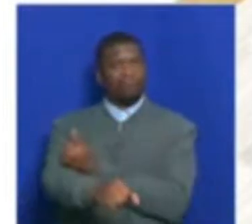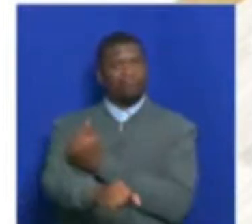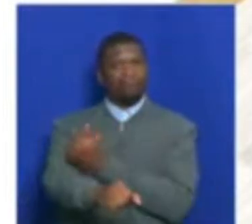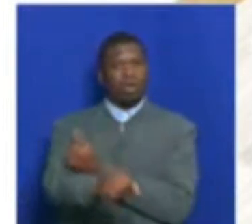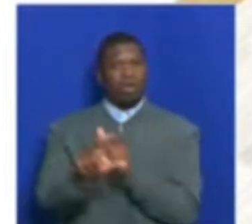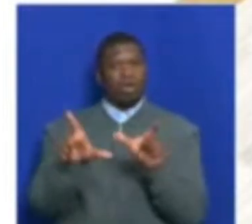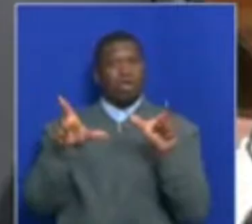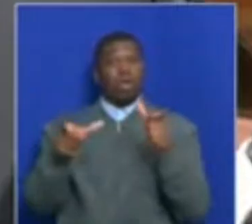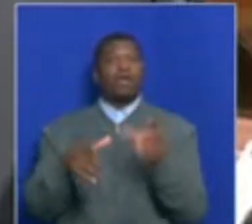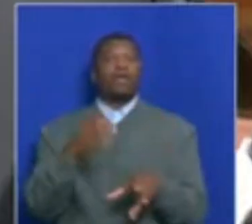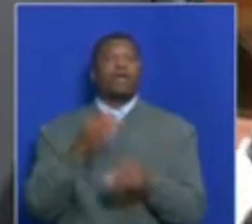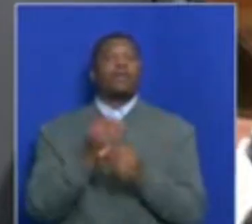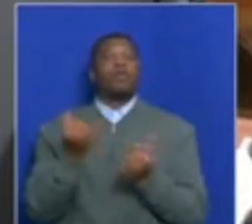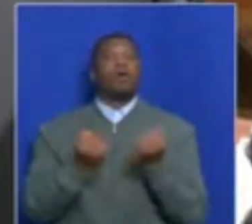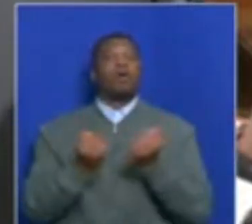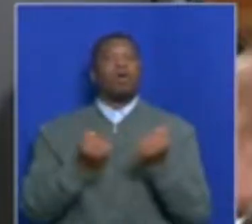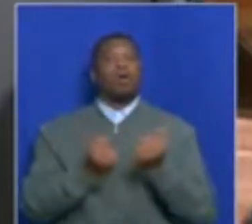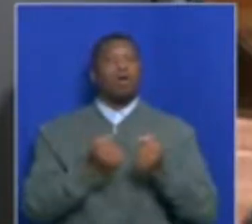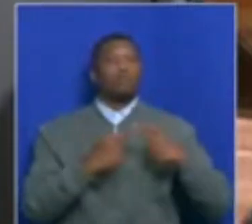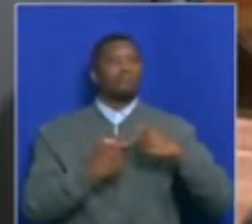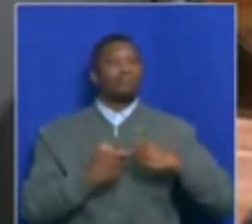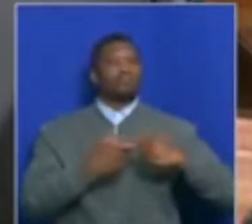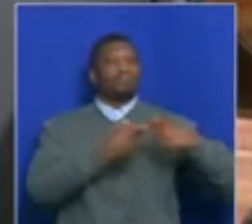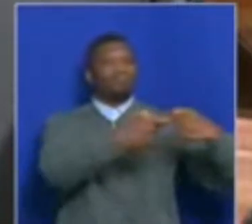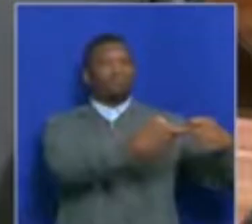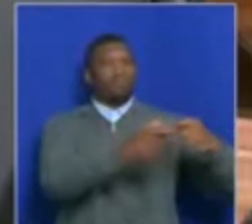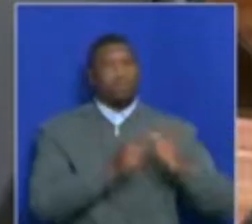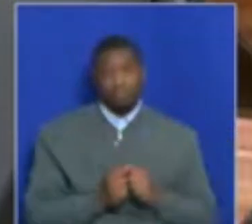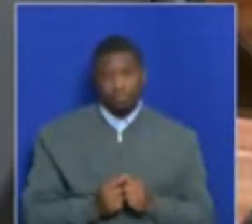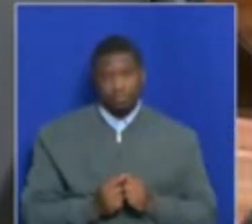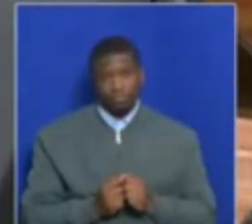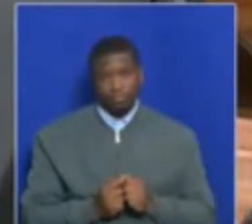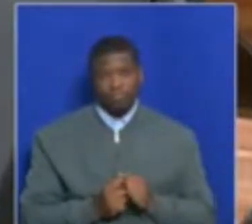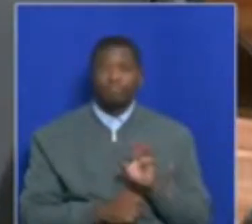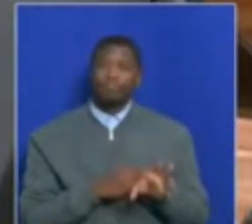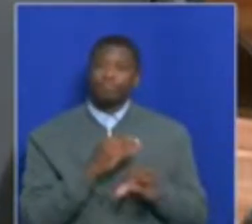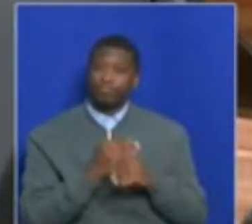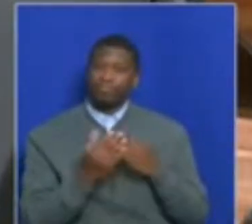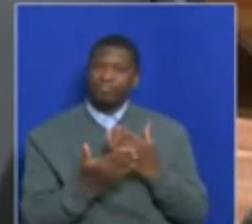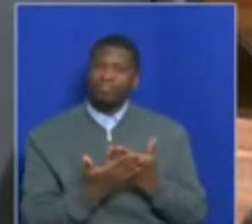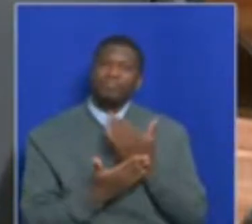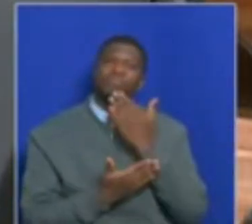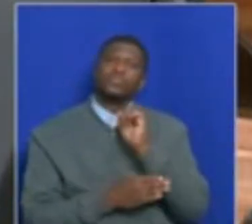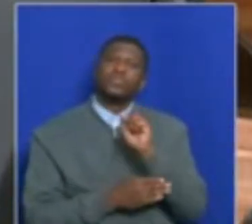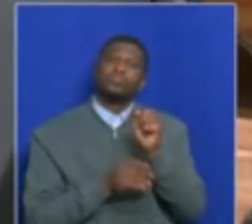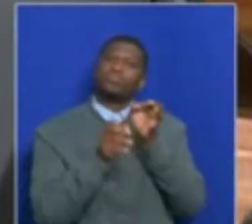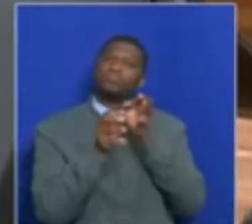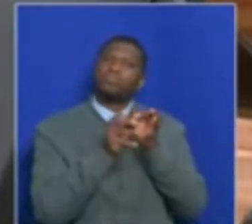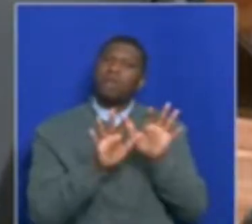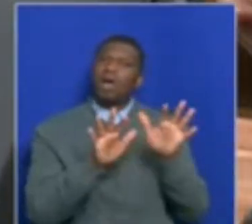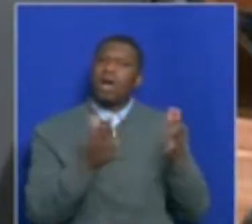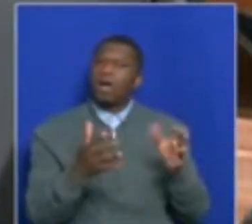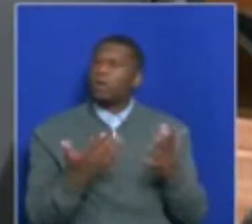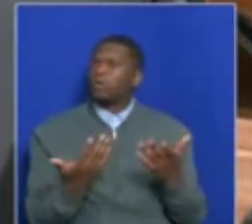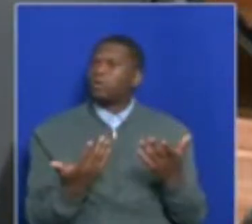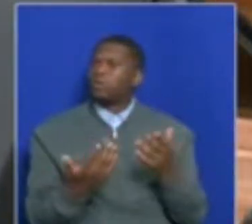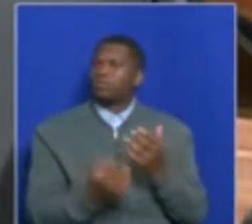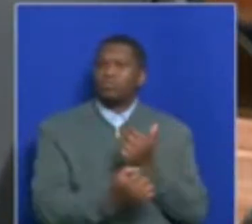And can you explain to the Commission how drugs and tow trucks come to be linked?